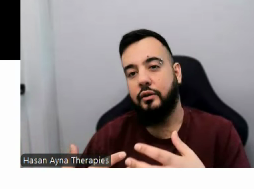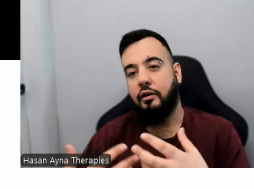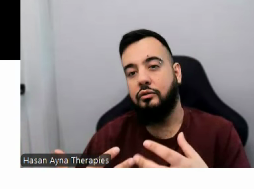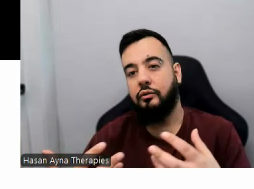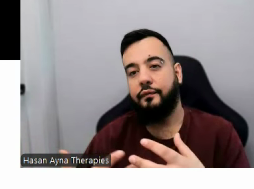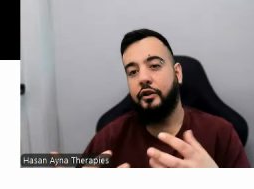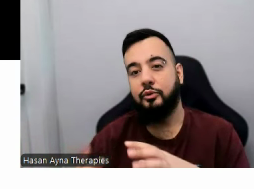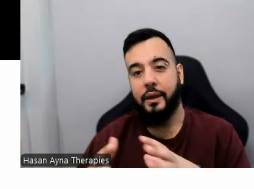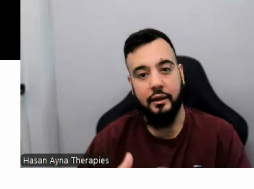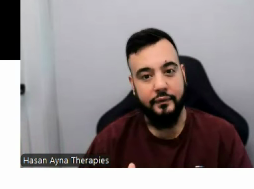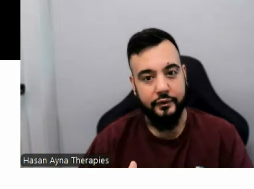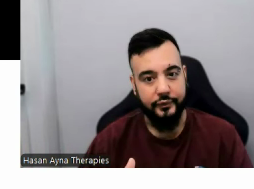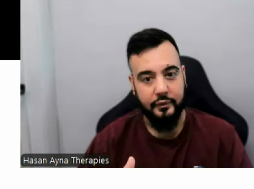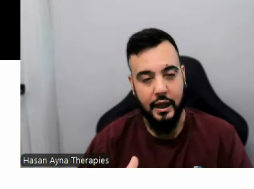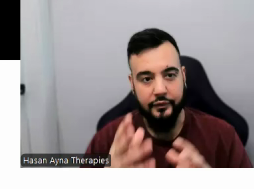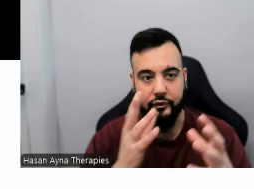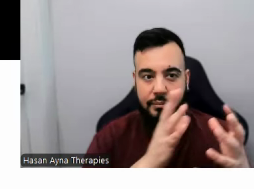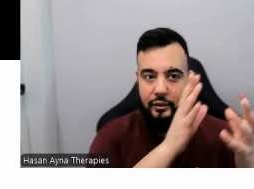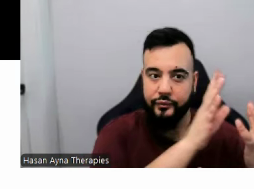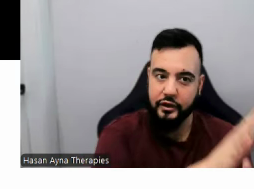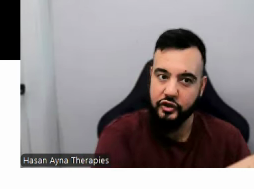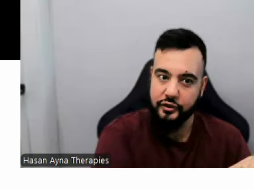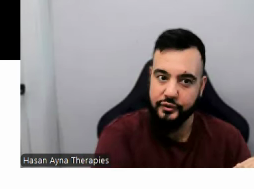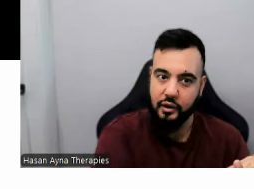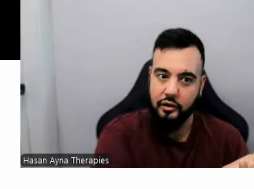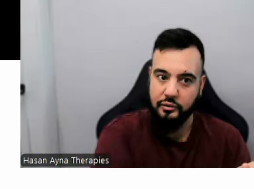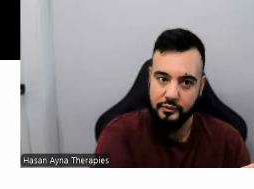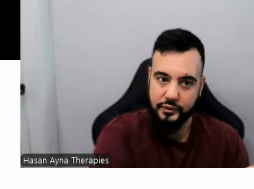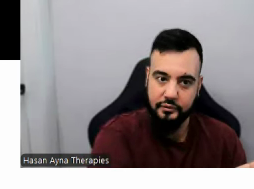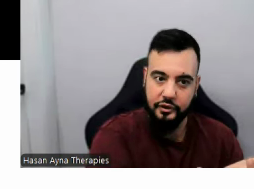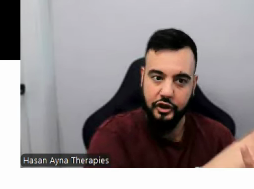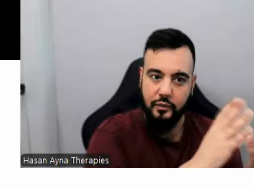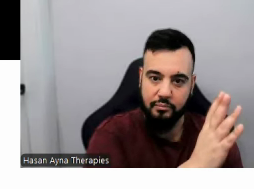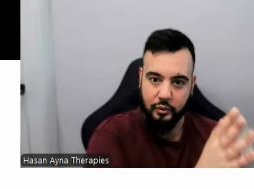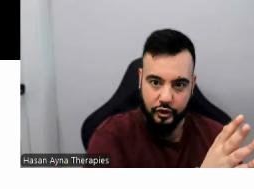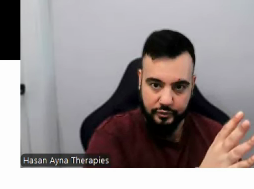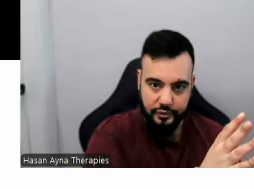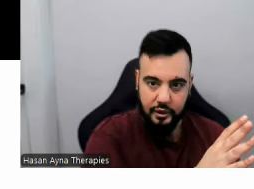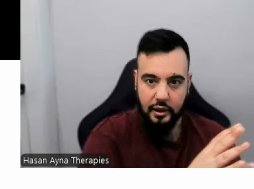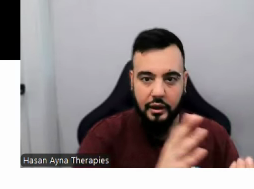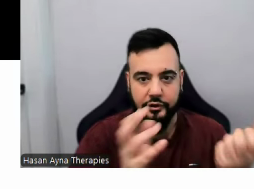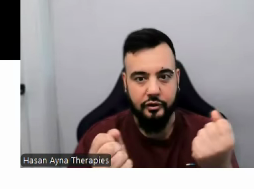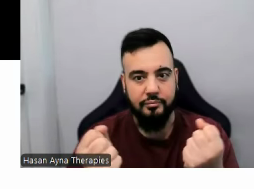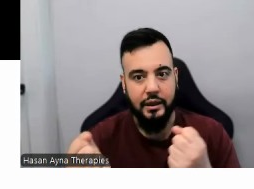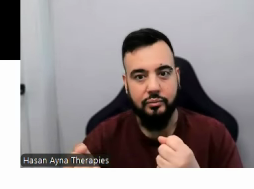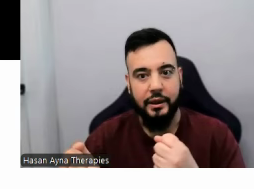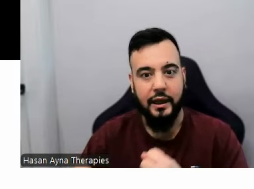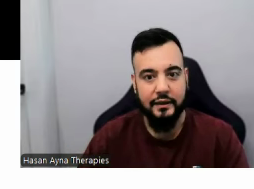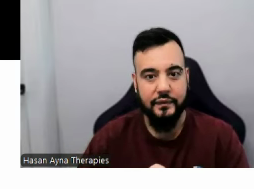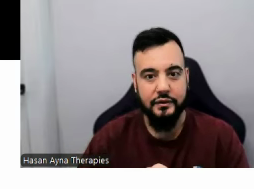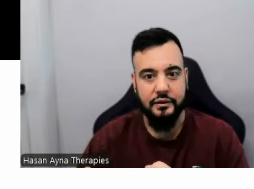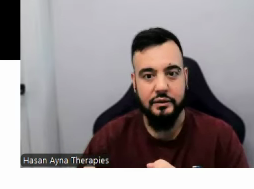And also on non-verbal behaviors, as non-manual features are used to show emotions, the